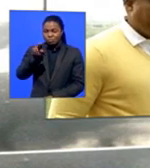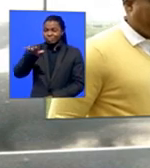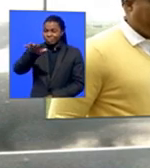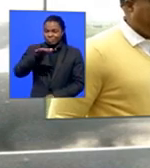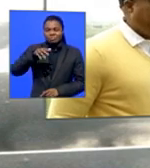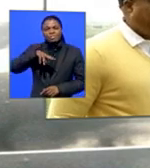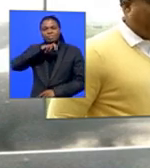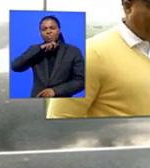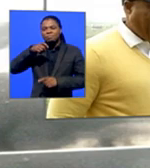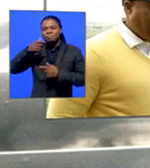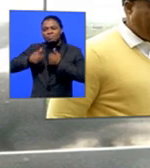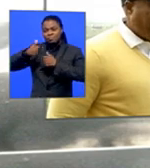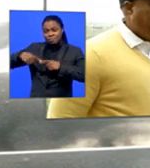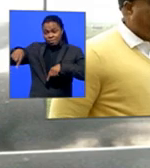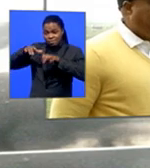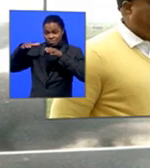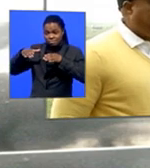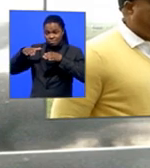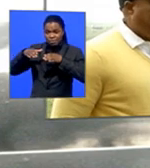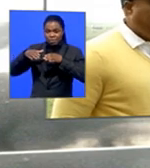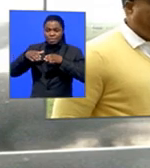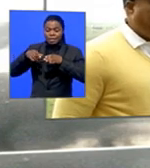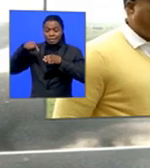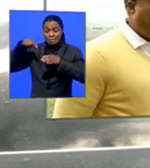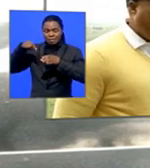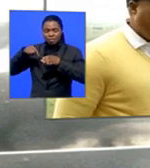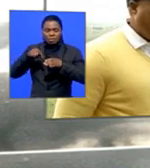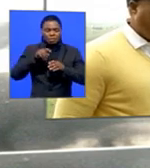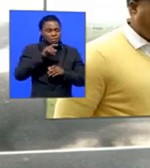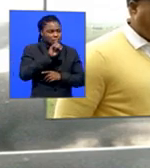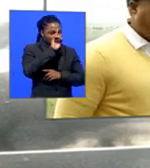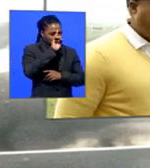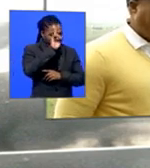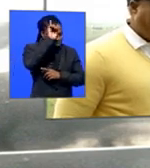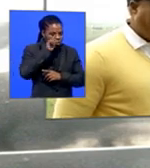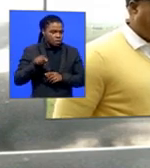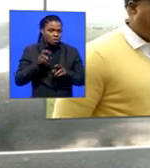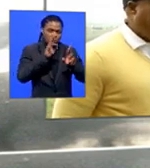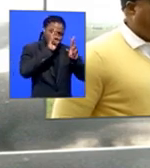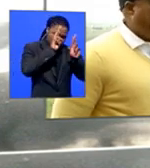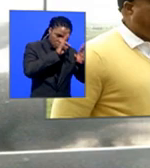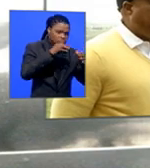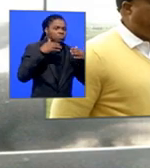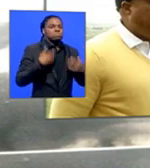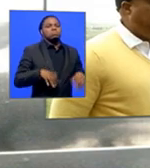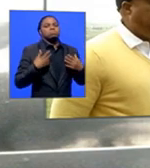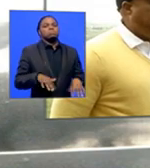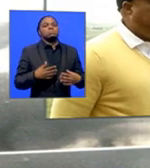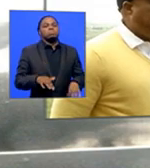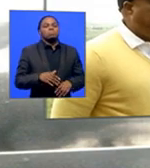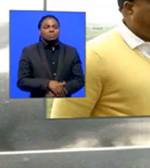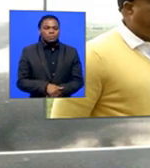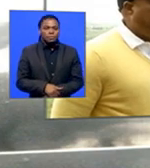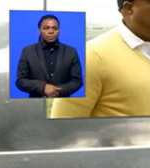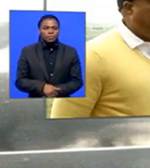inkosi zalapha ziyamhlonipha kakhulu uTata uMandela. And